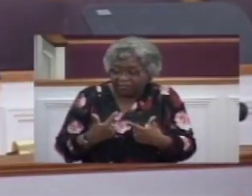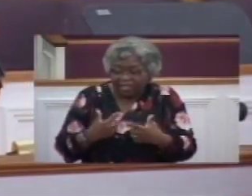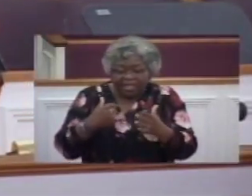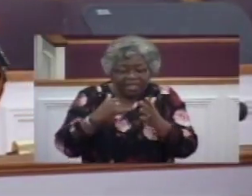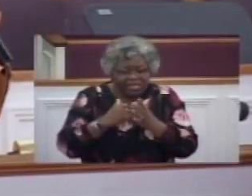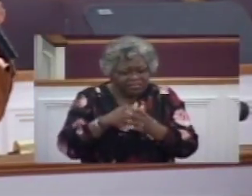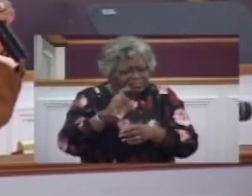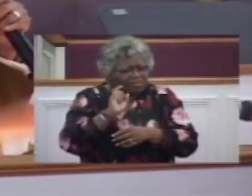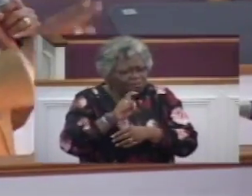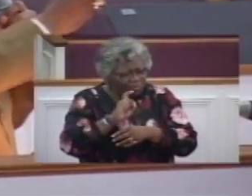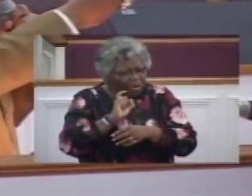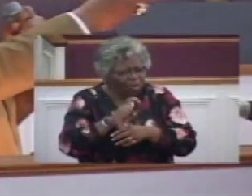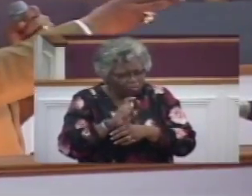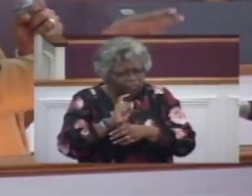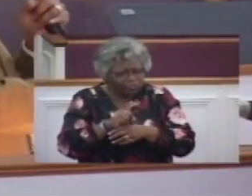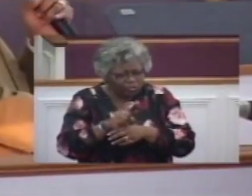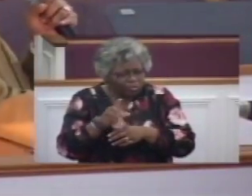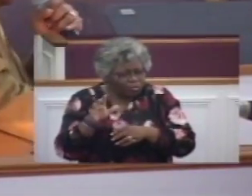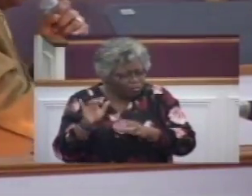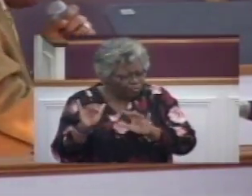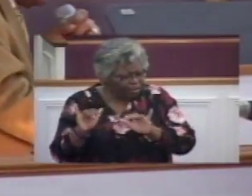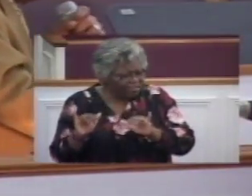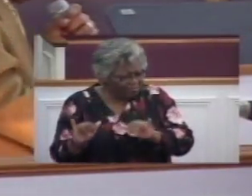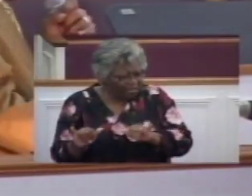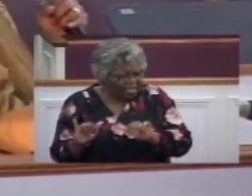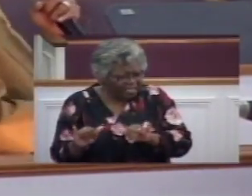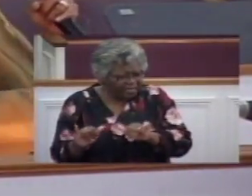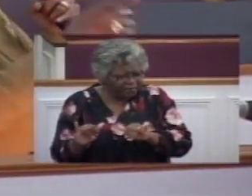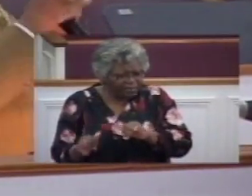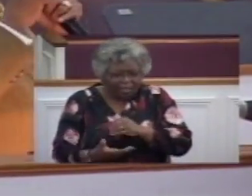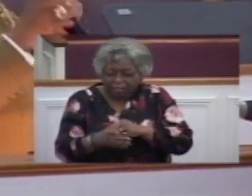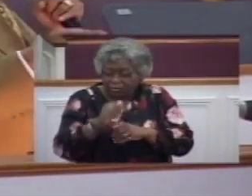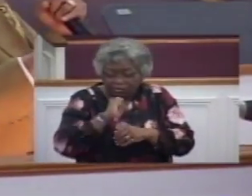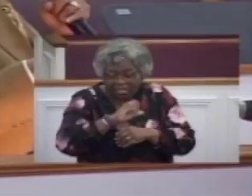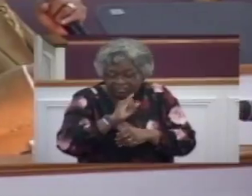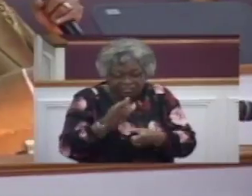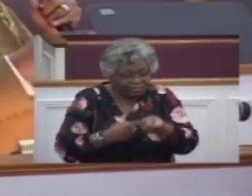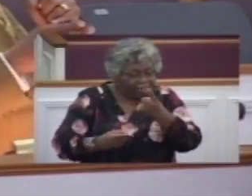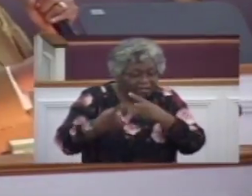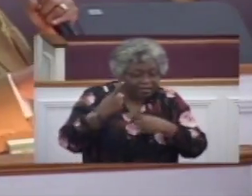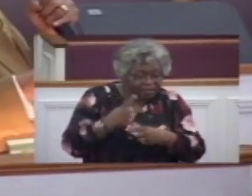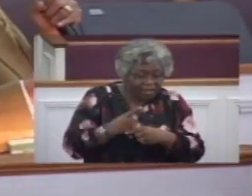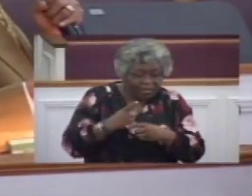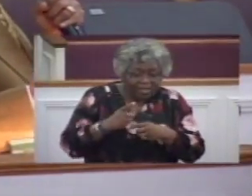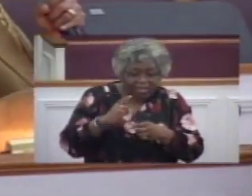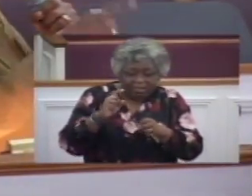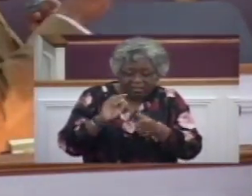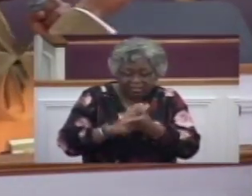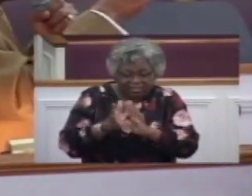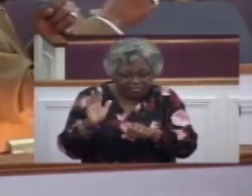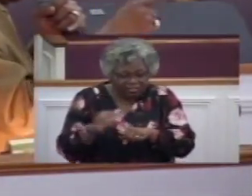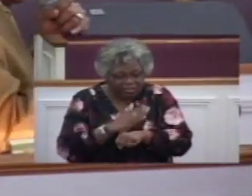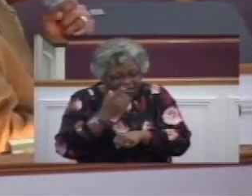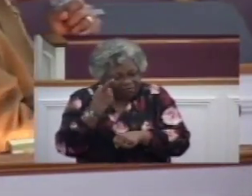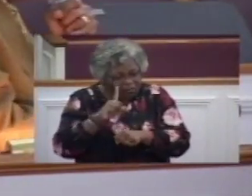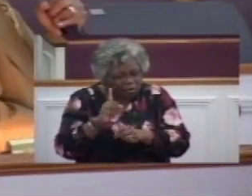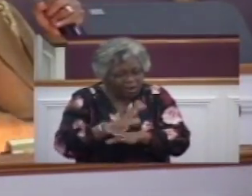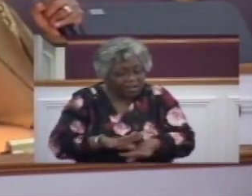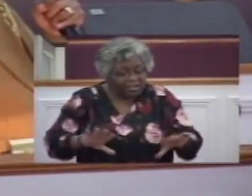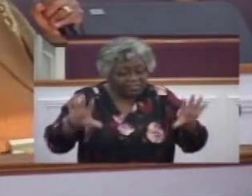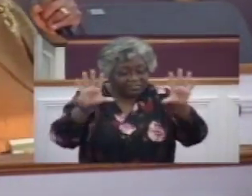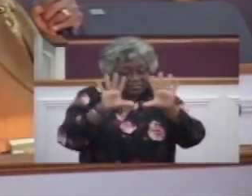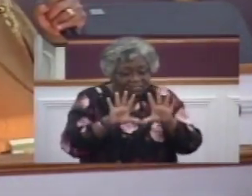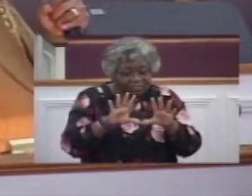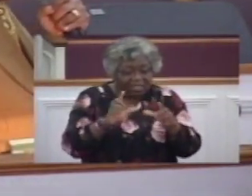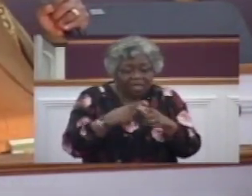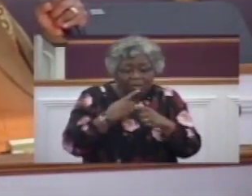it's supposed to remain with you. You ought not just come and get enough for Sunday, or